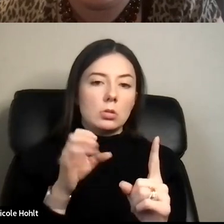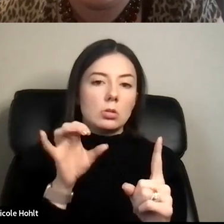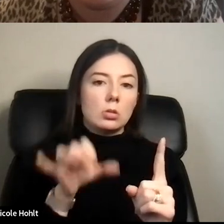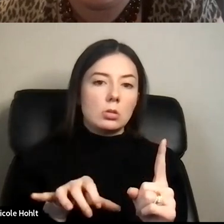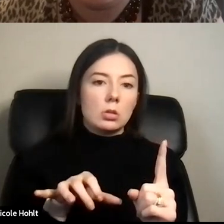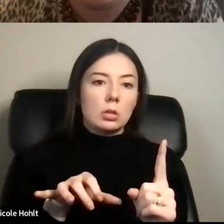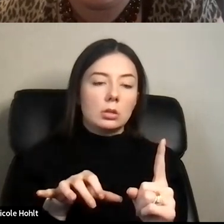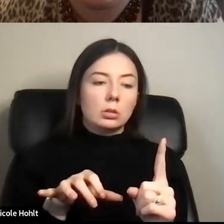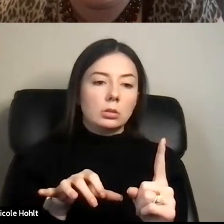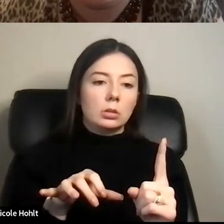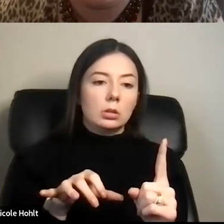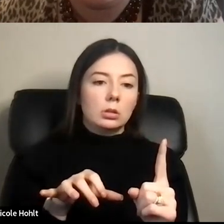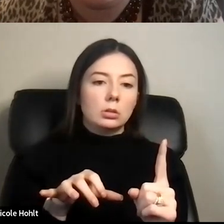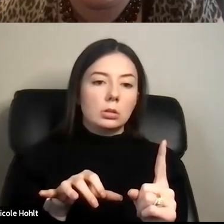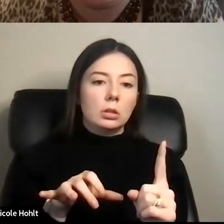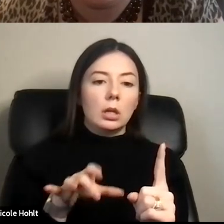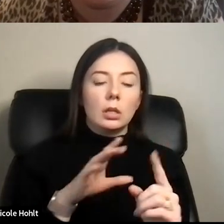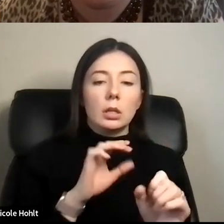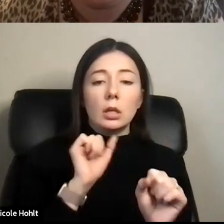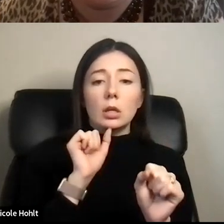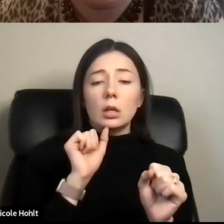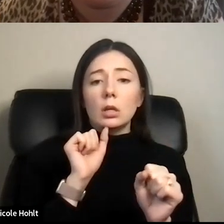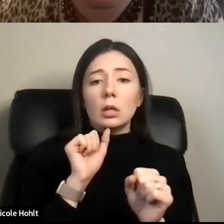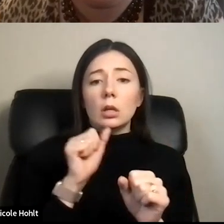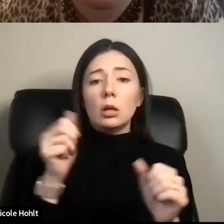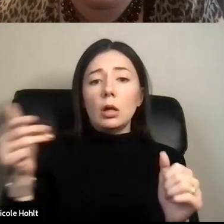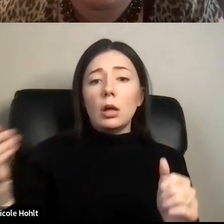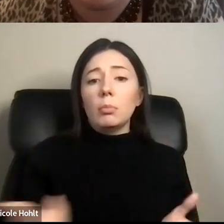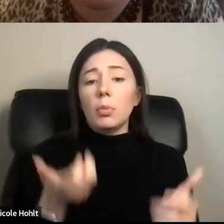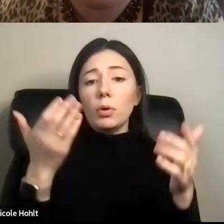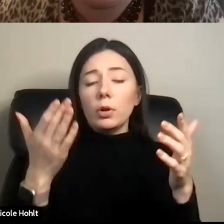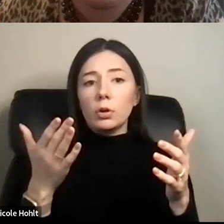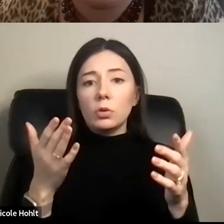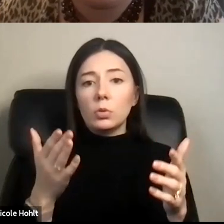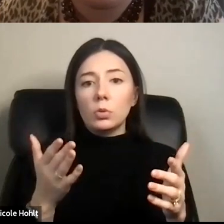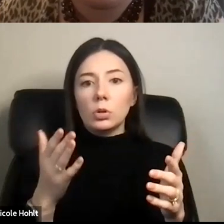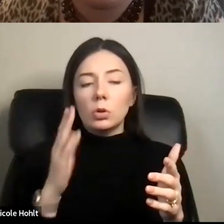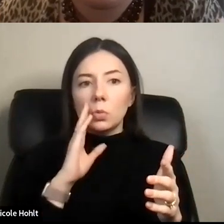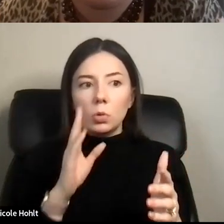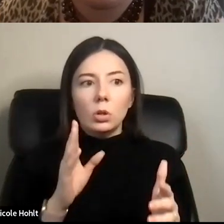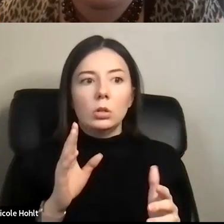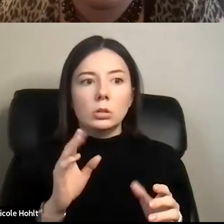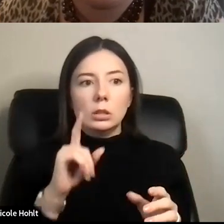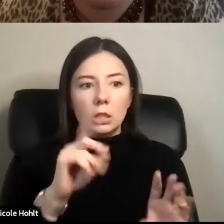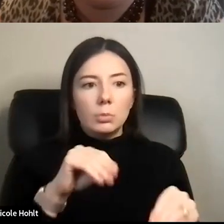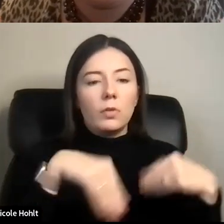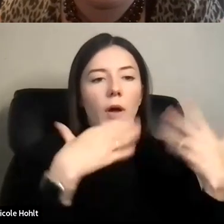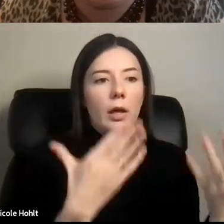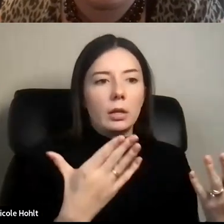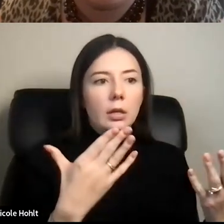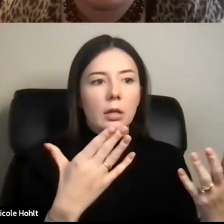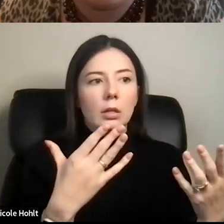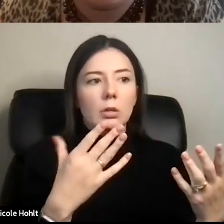a number of tactics to, you know, start pizza days and to give one worker a raise and the other not. I mean,